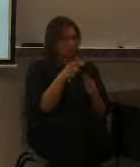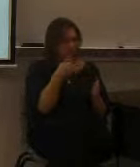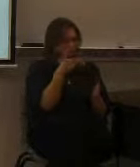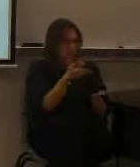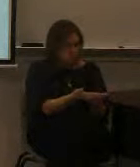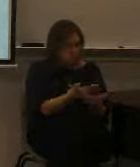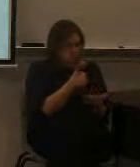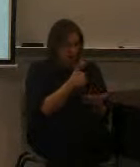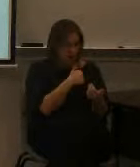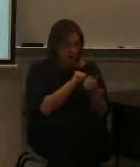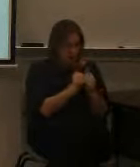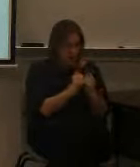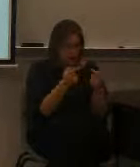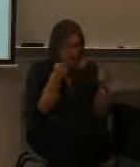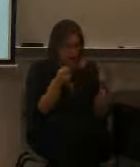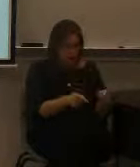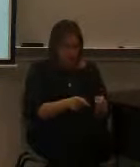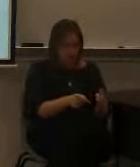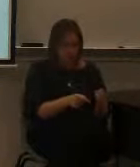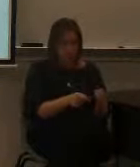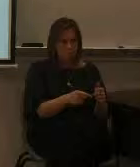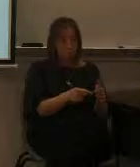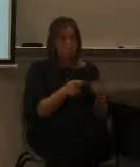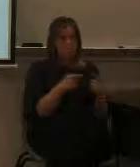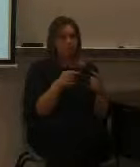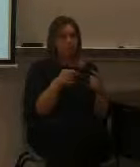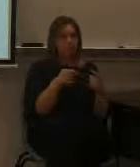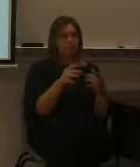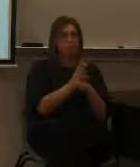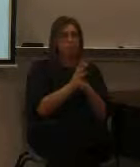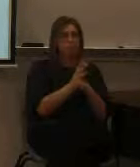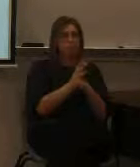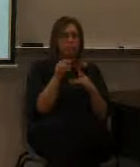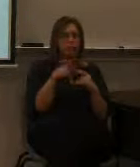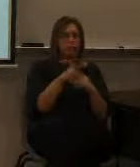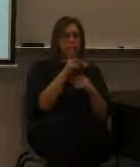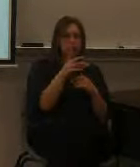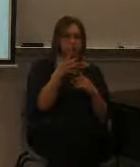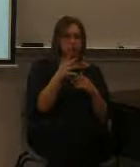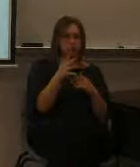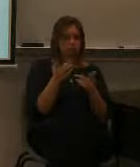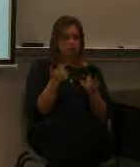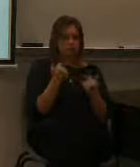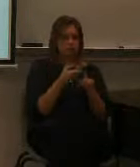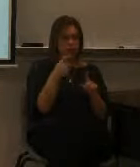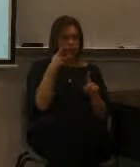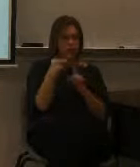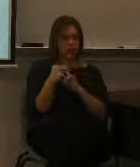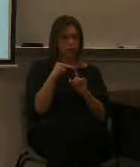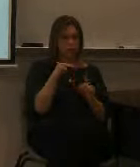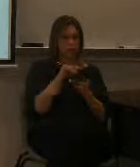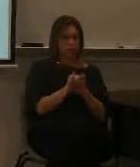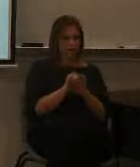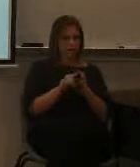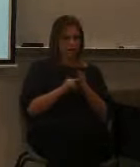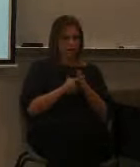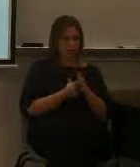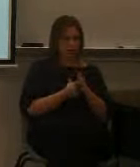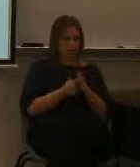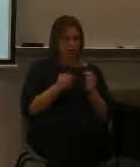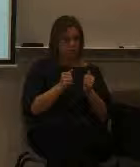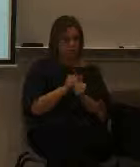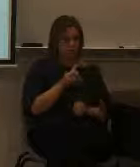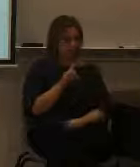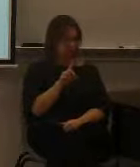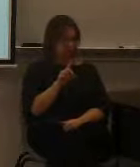prove that there's competition going on. And this really kind of comes from a view that originated